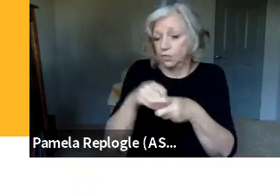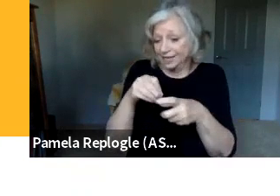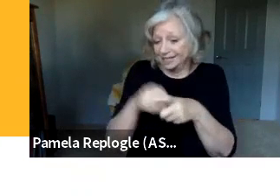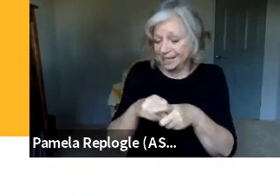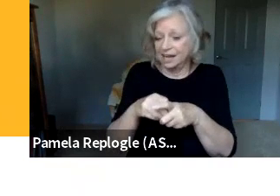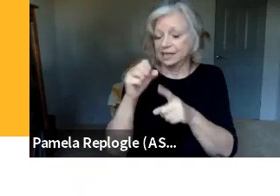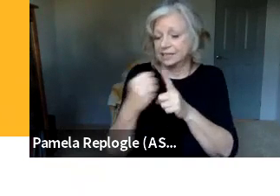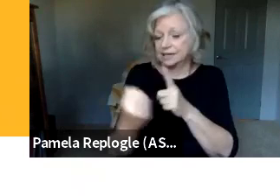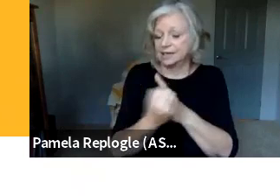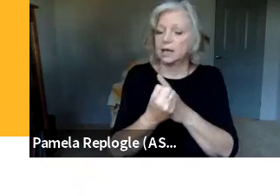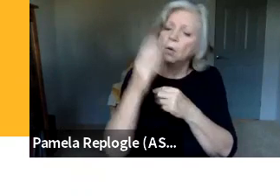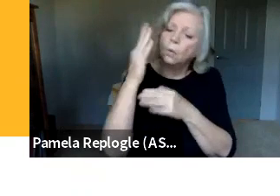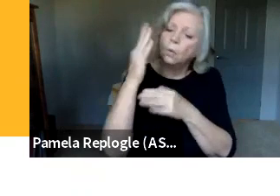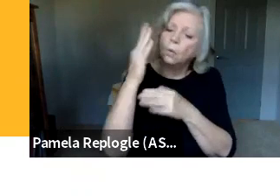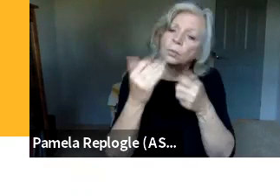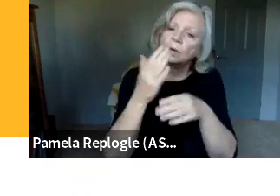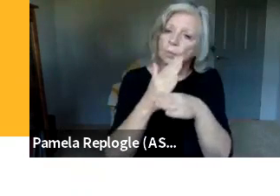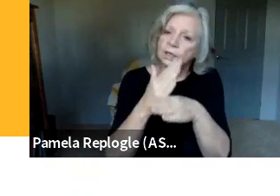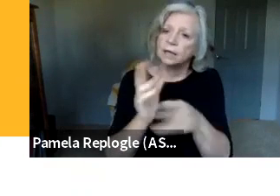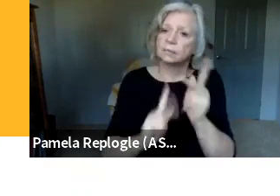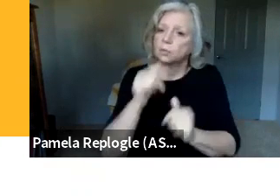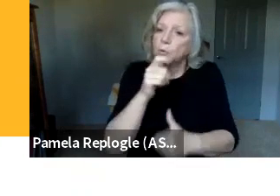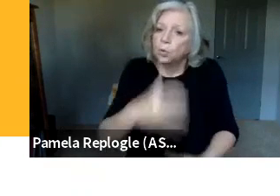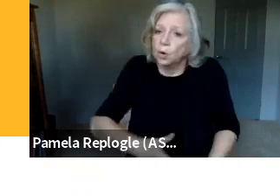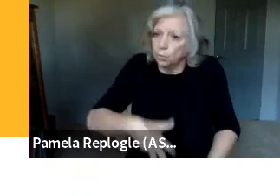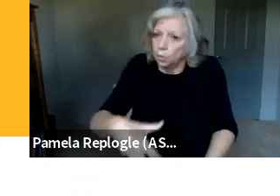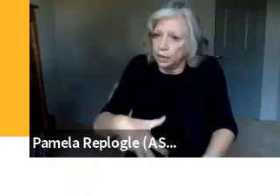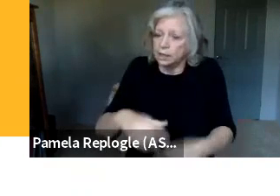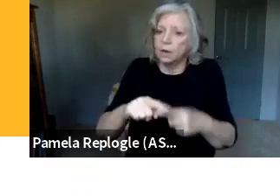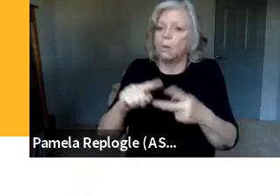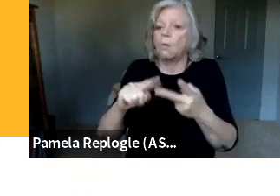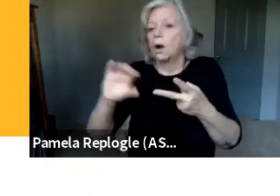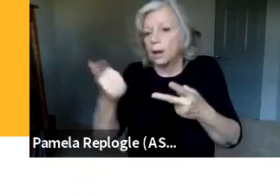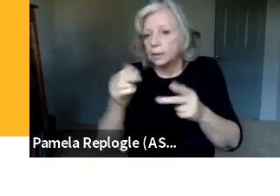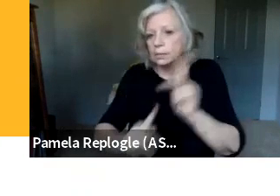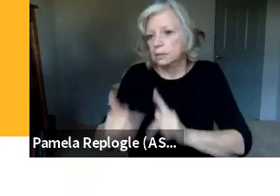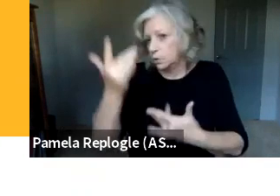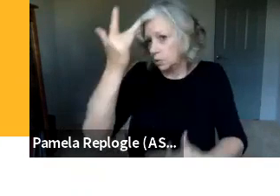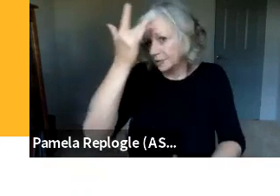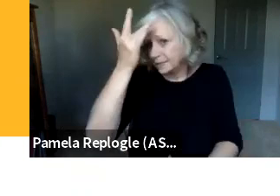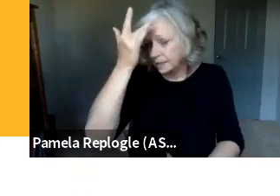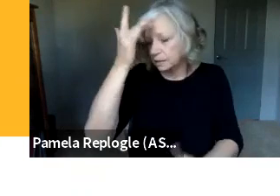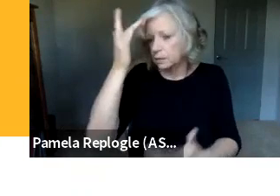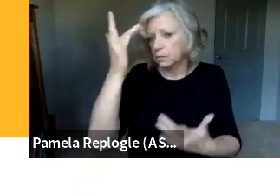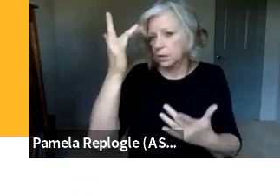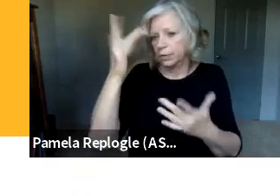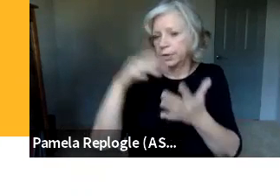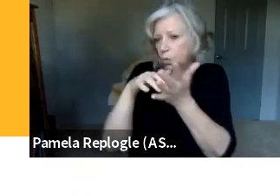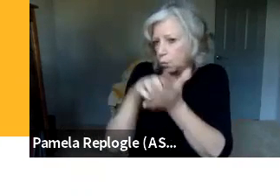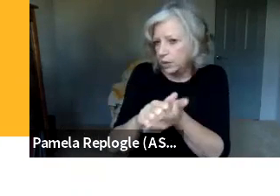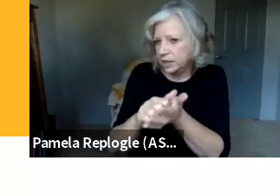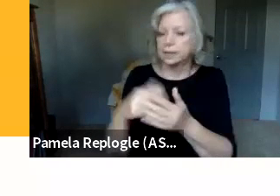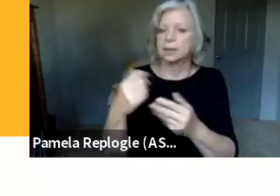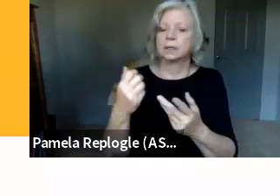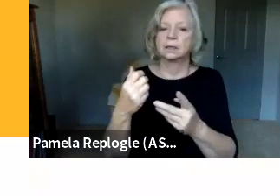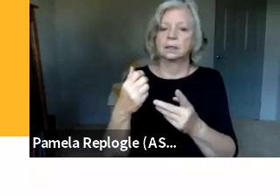can protect people who are pregnant or may have other conditions that put them at elevated risk of COVID. N95